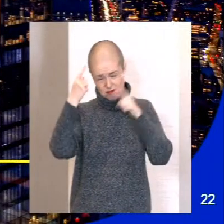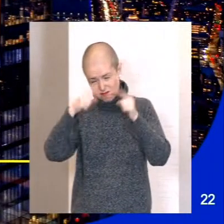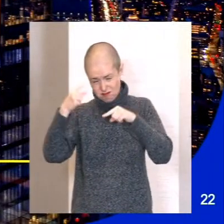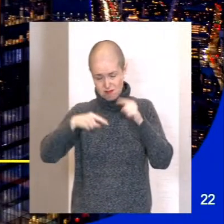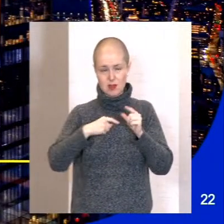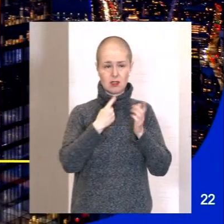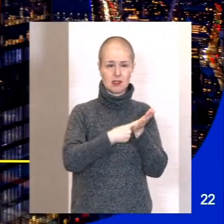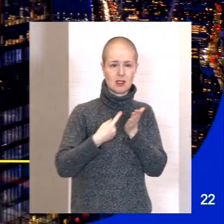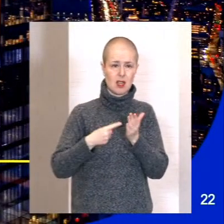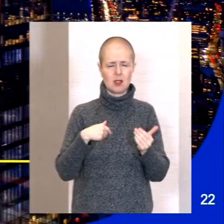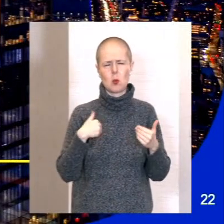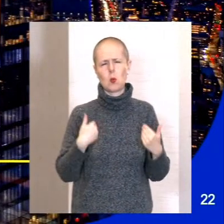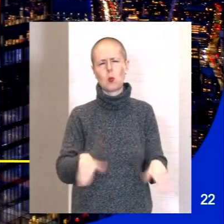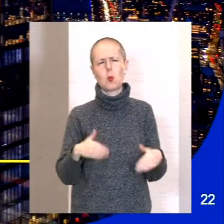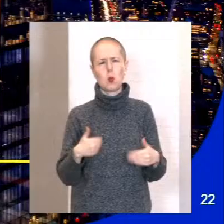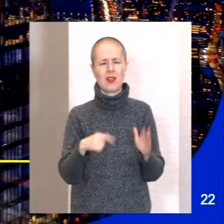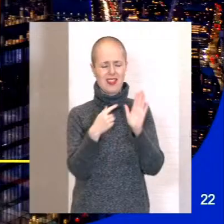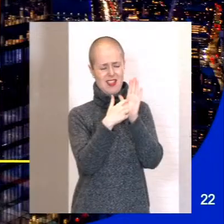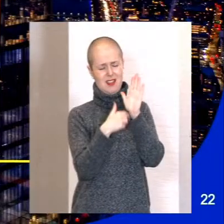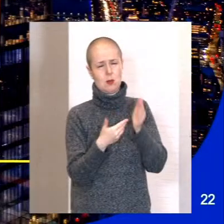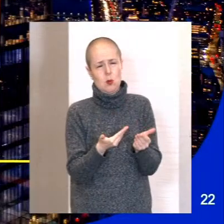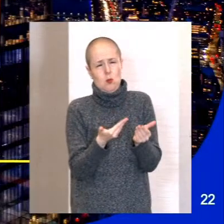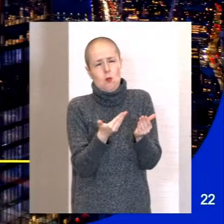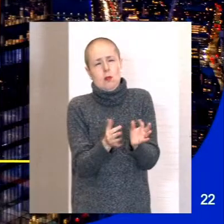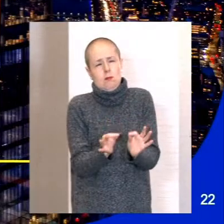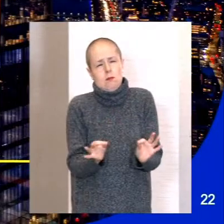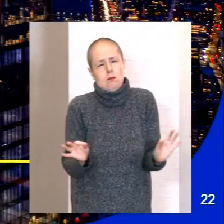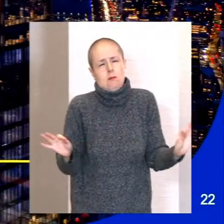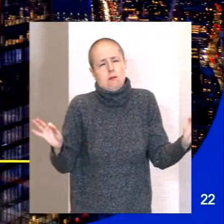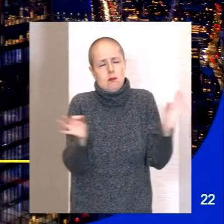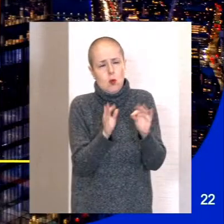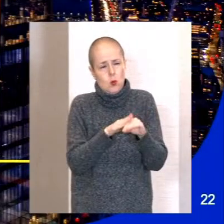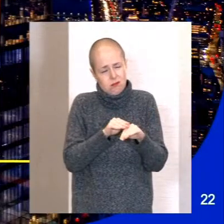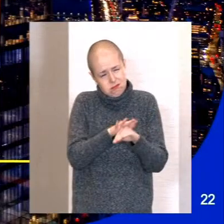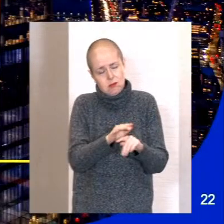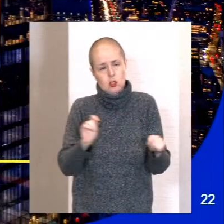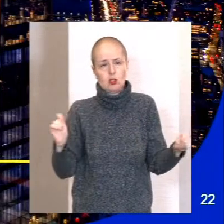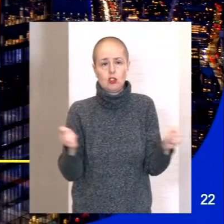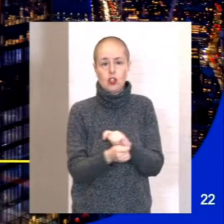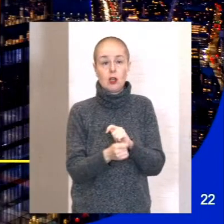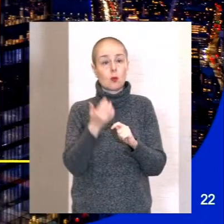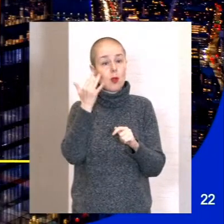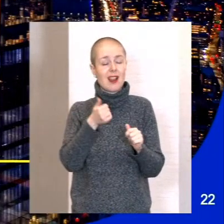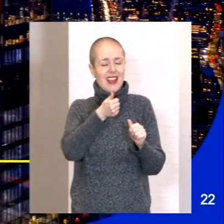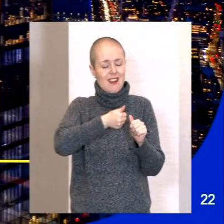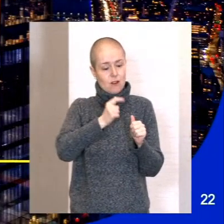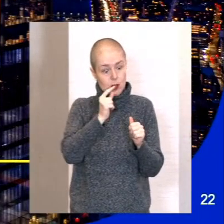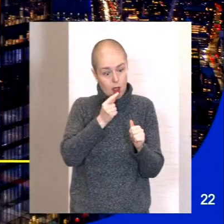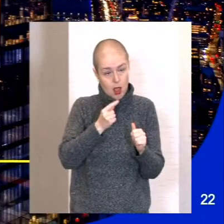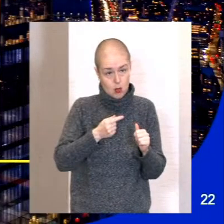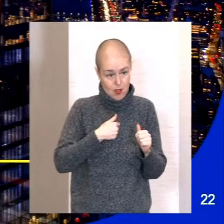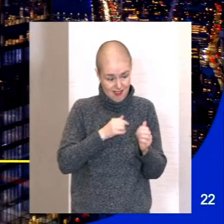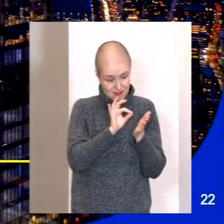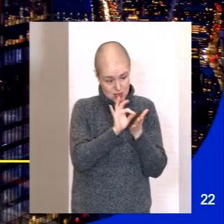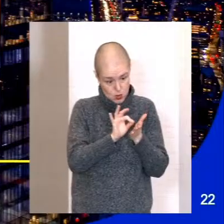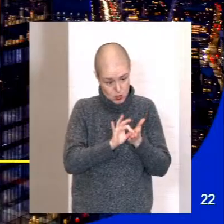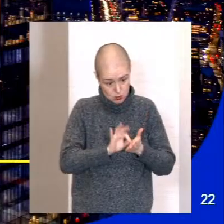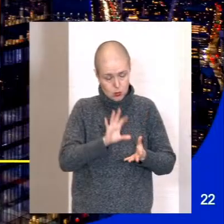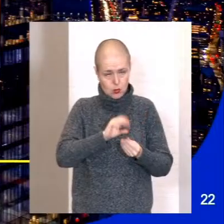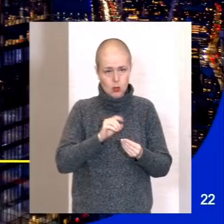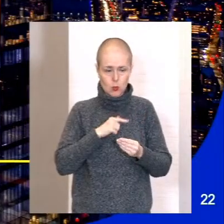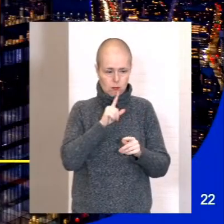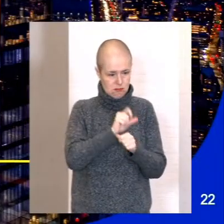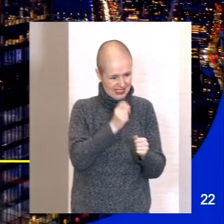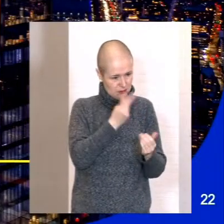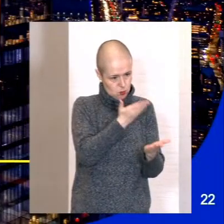once-in-a-generation proposal. Every dollar in the proposed plan goes back into visible, tangible improvements that make the region